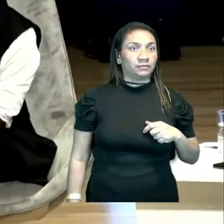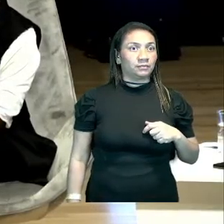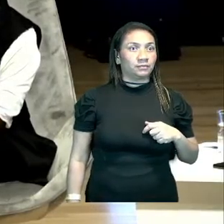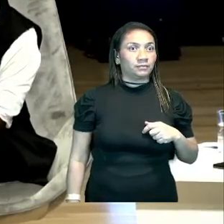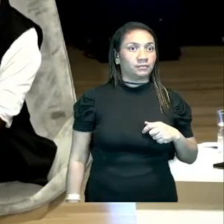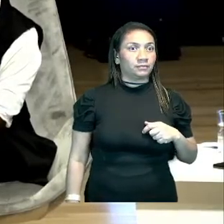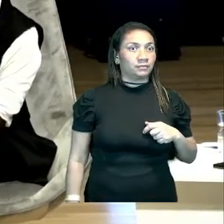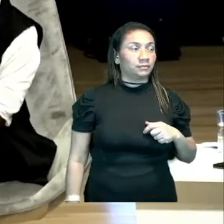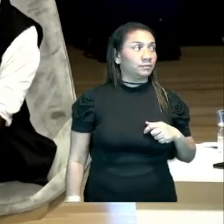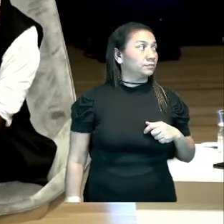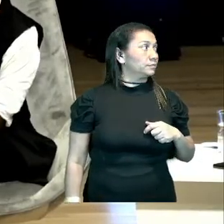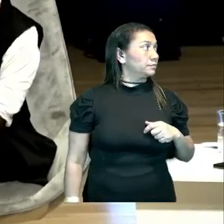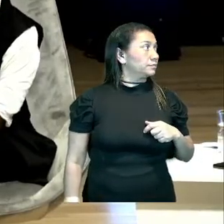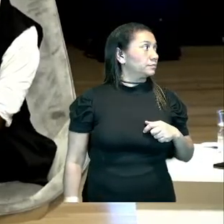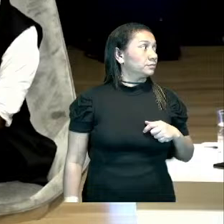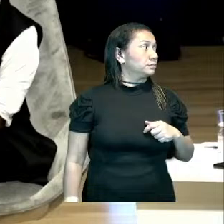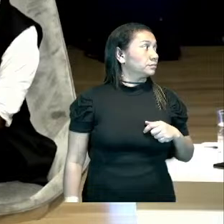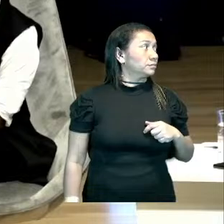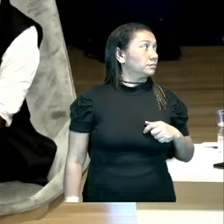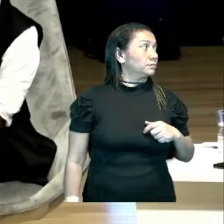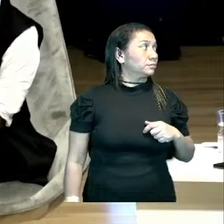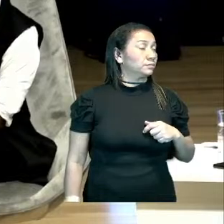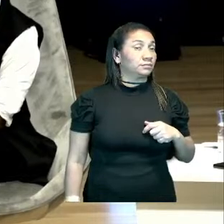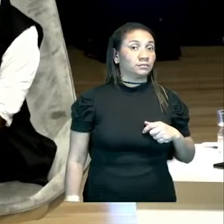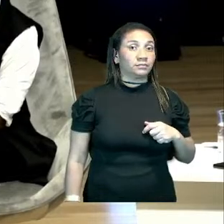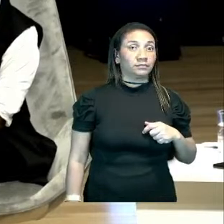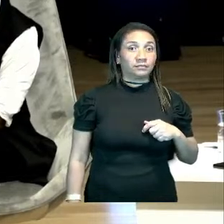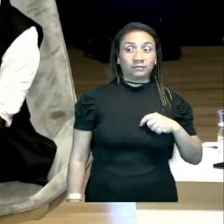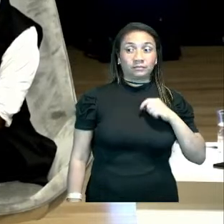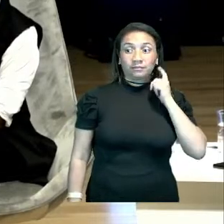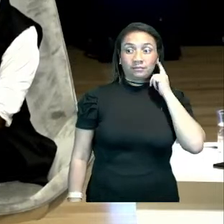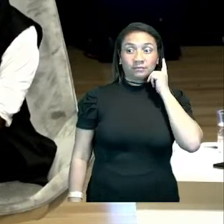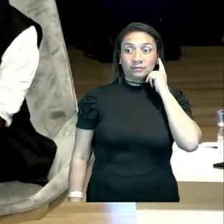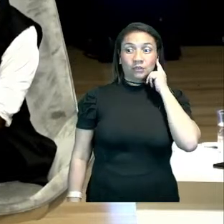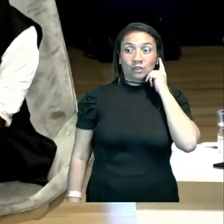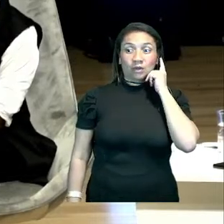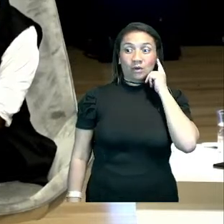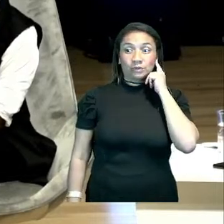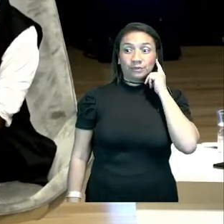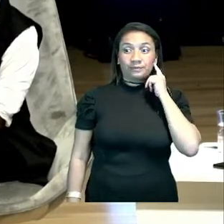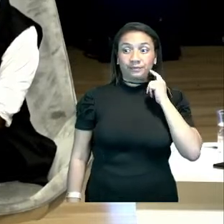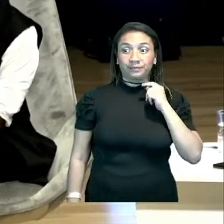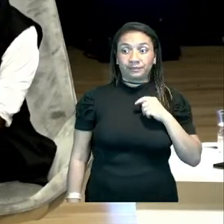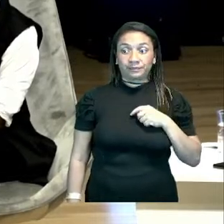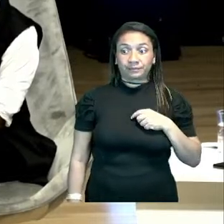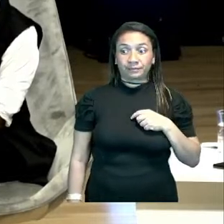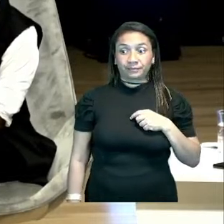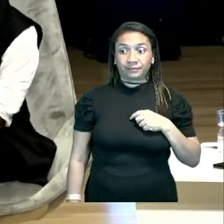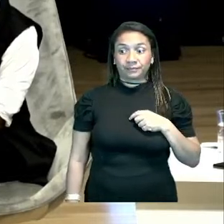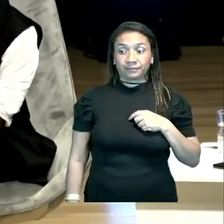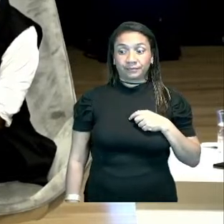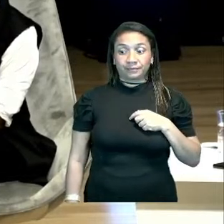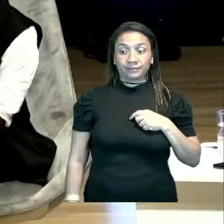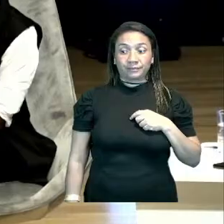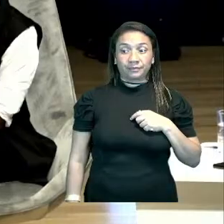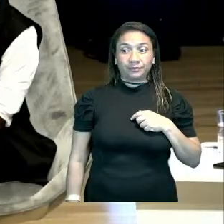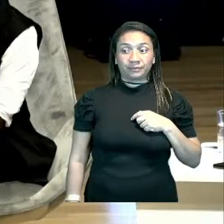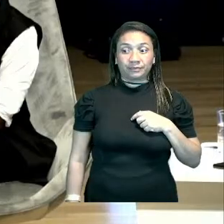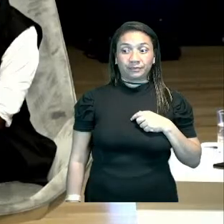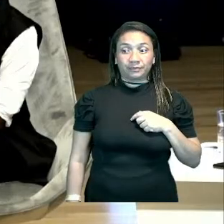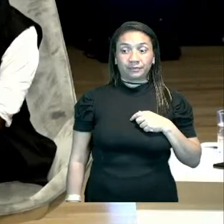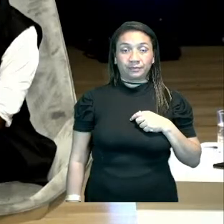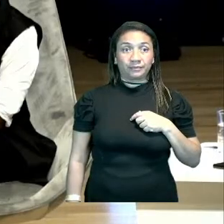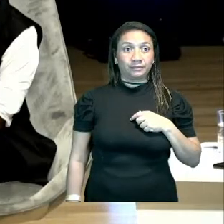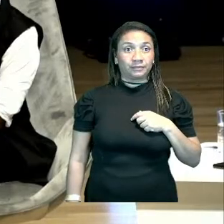And to thank Ms. Vice President Francia Marquez for gathering us together. Je suis